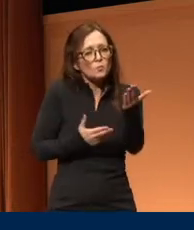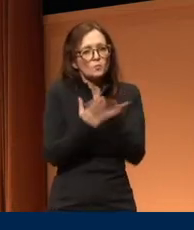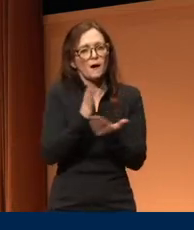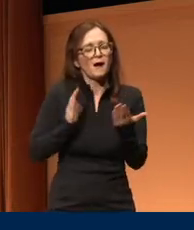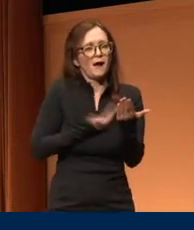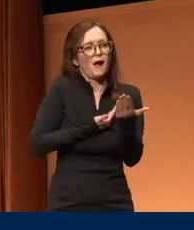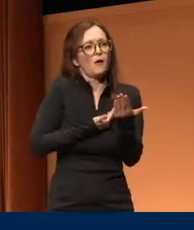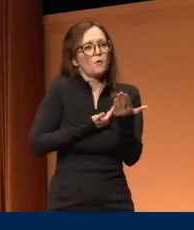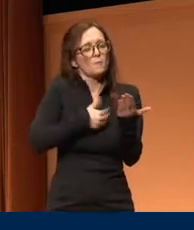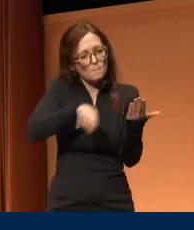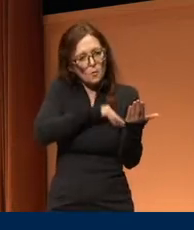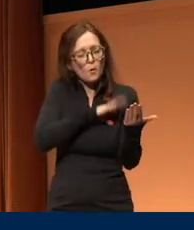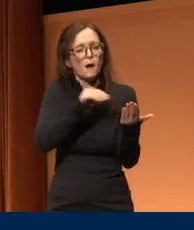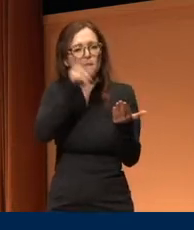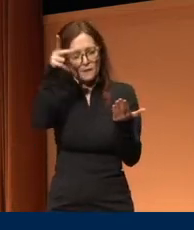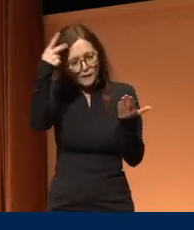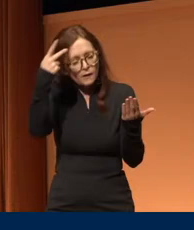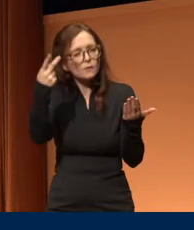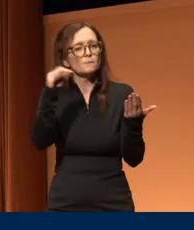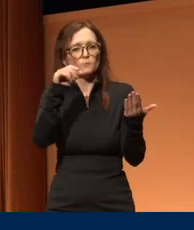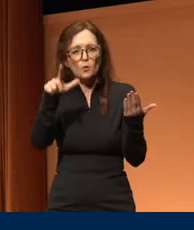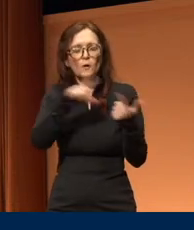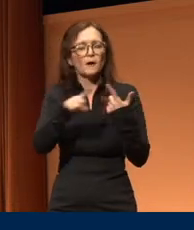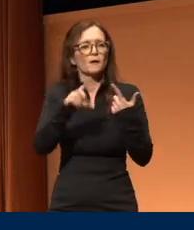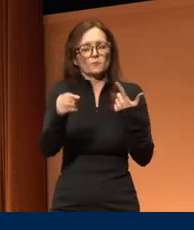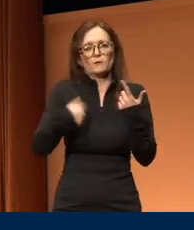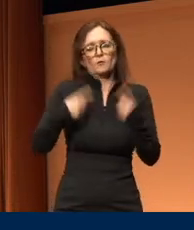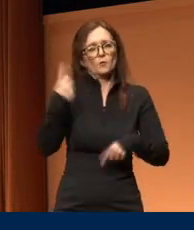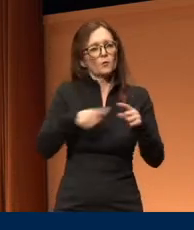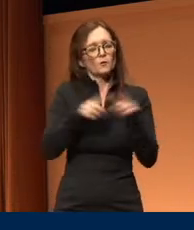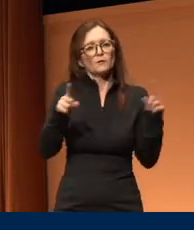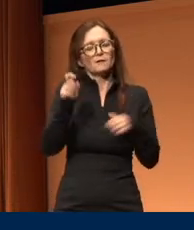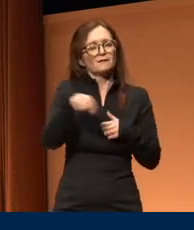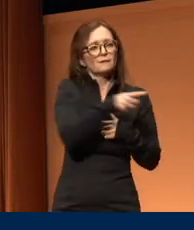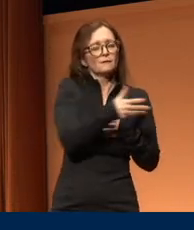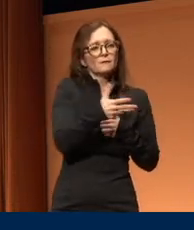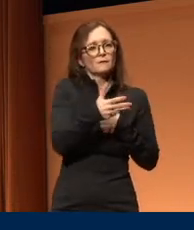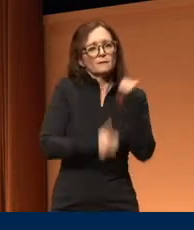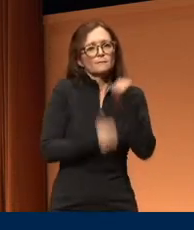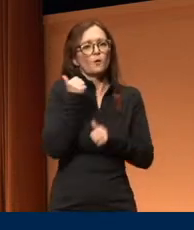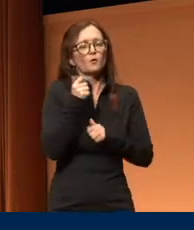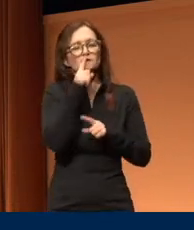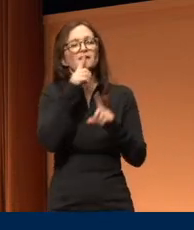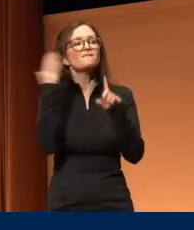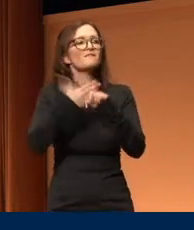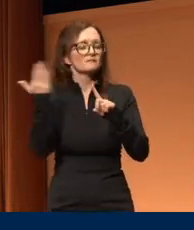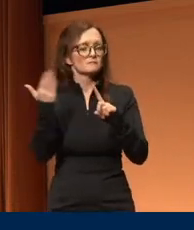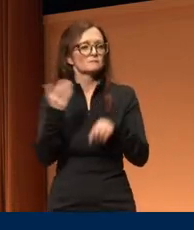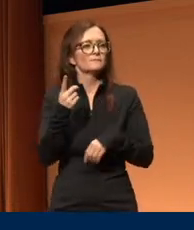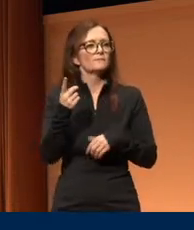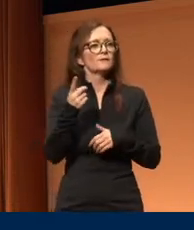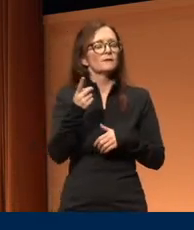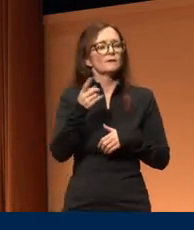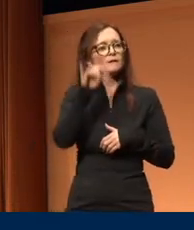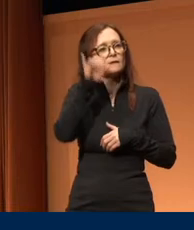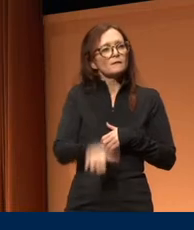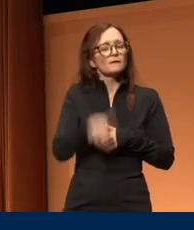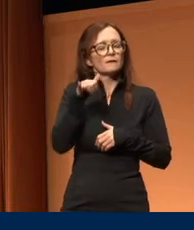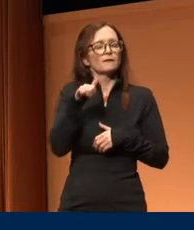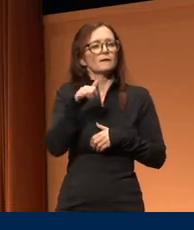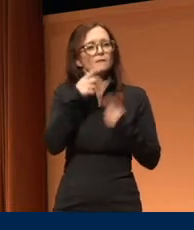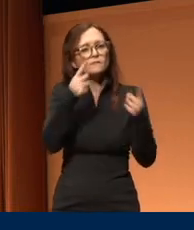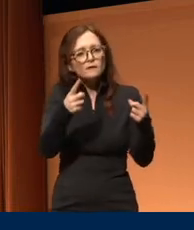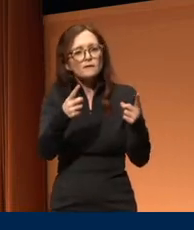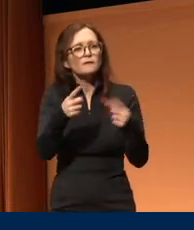political disagreements. Jürgen Habermas' line of argument here always seemed to me the most convincing. It consists of the famous